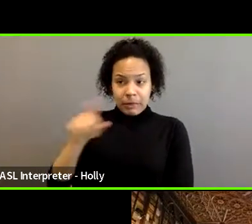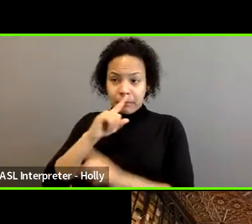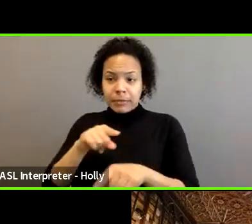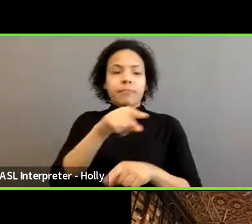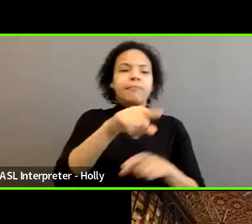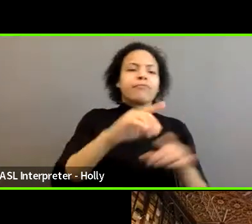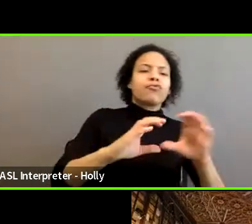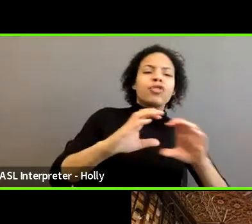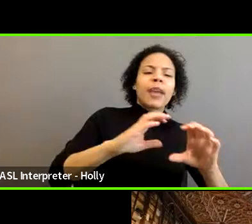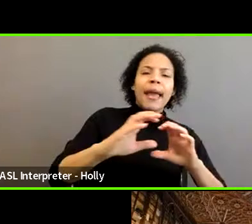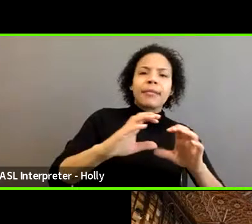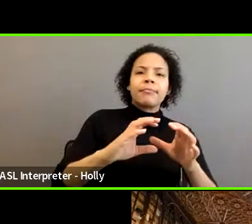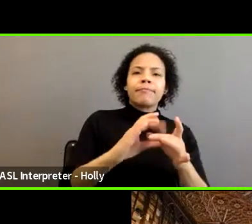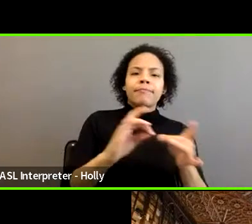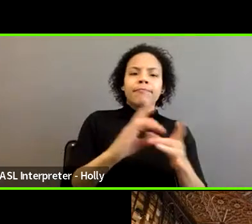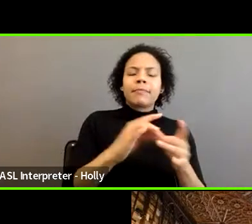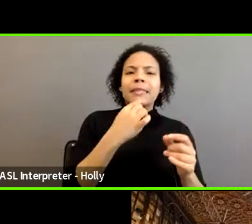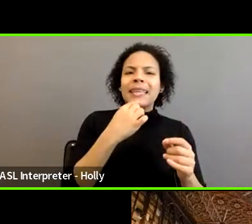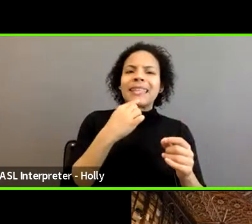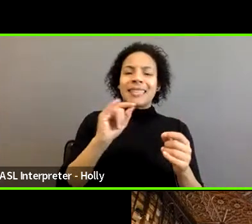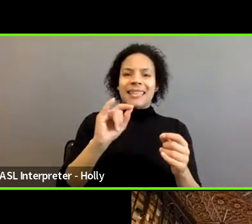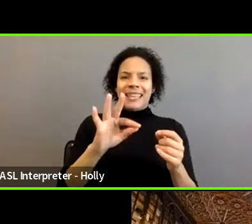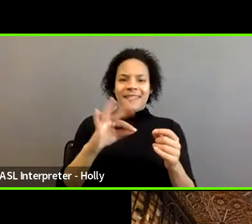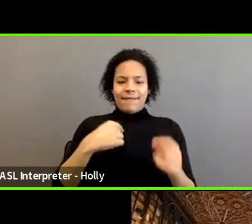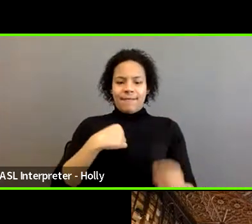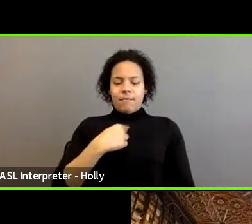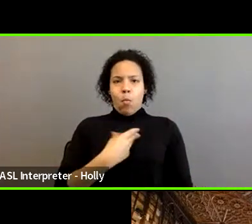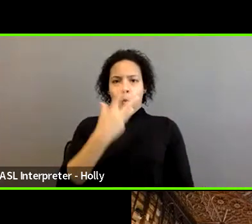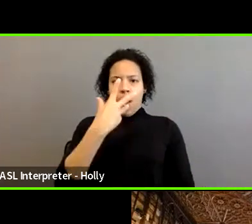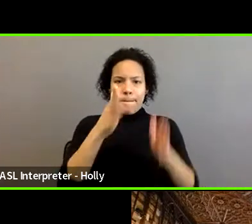who are white be good allies?